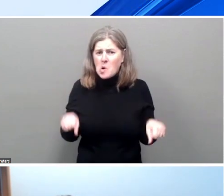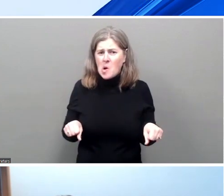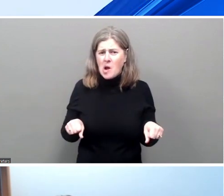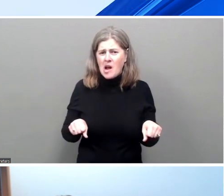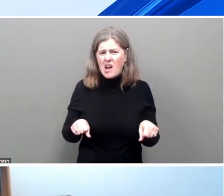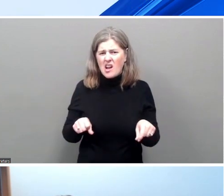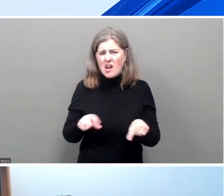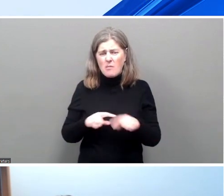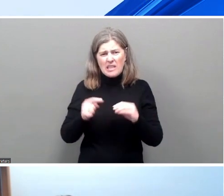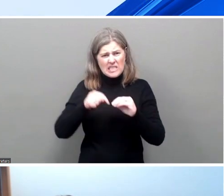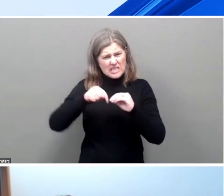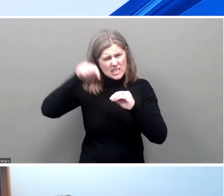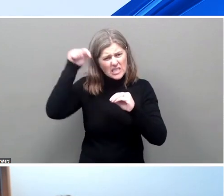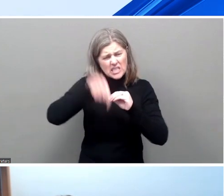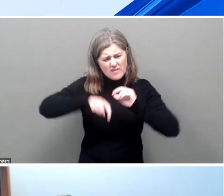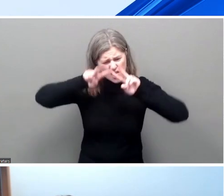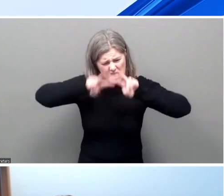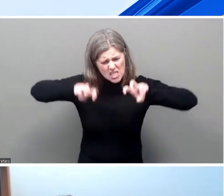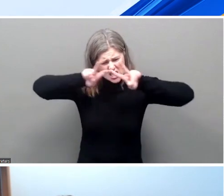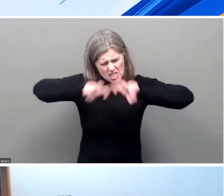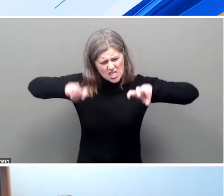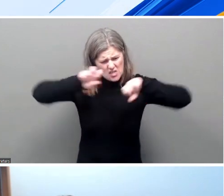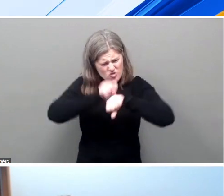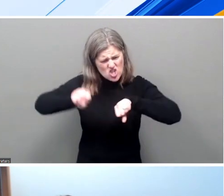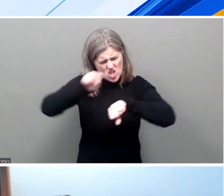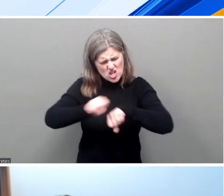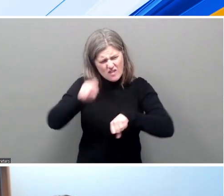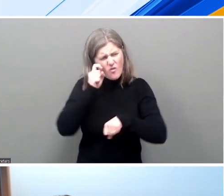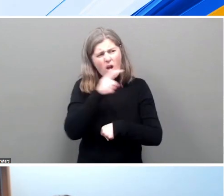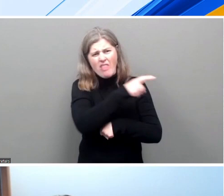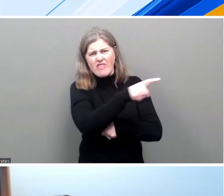of intensive work for them, and we don't